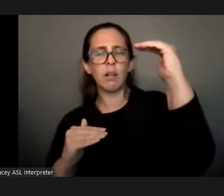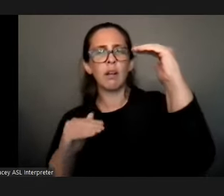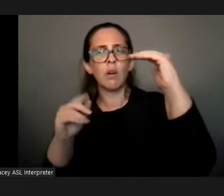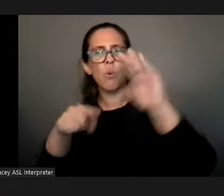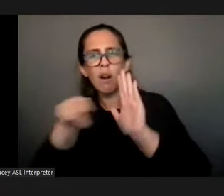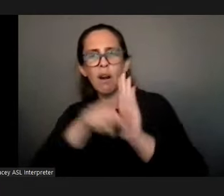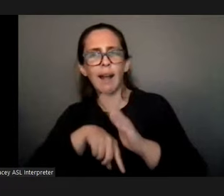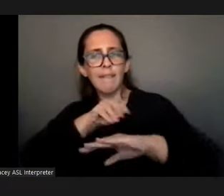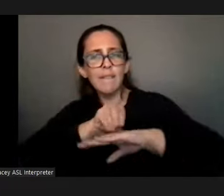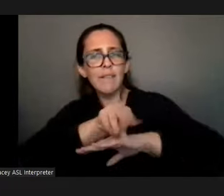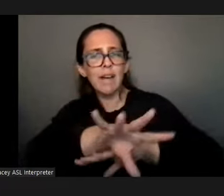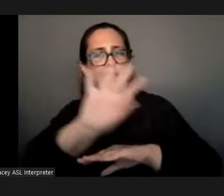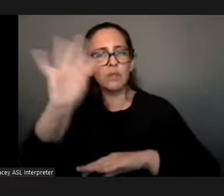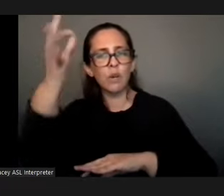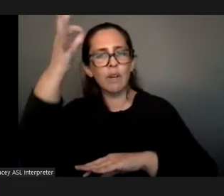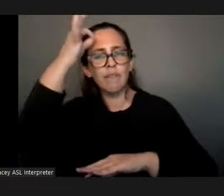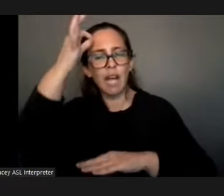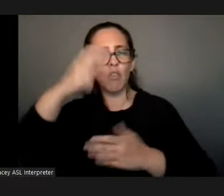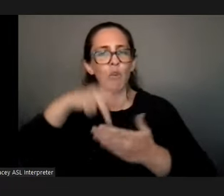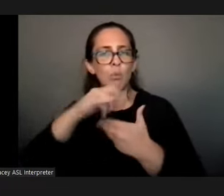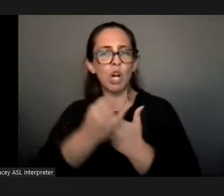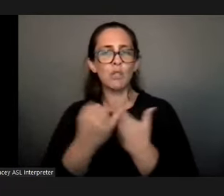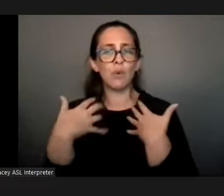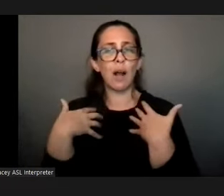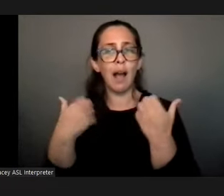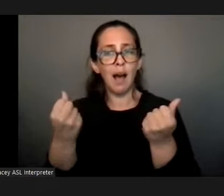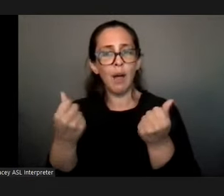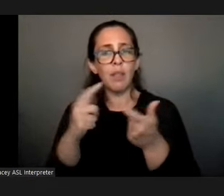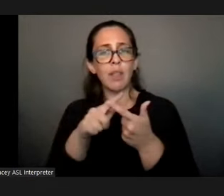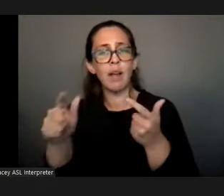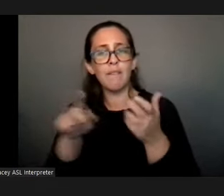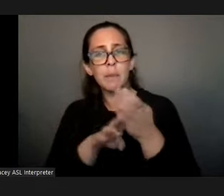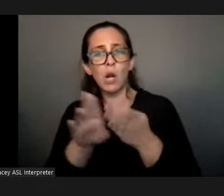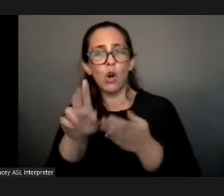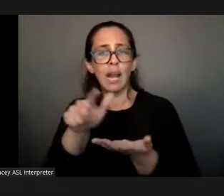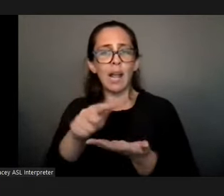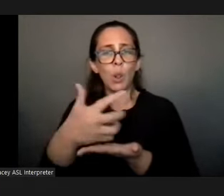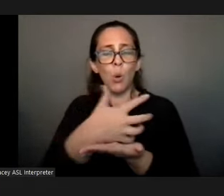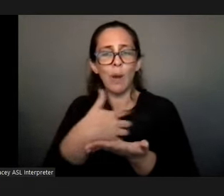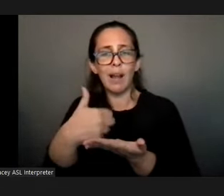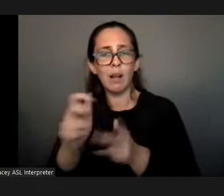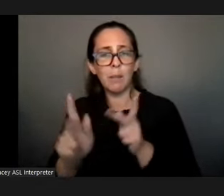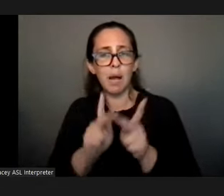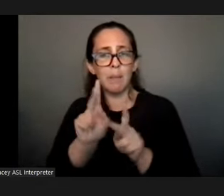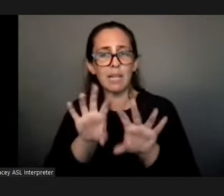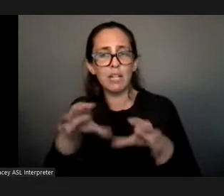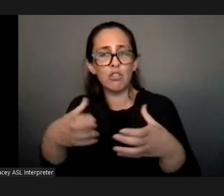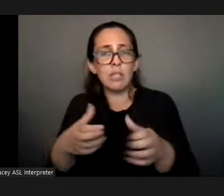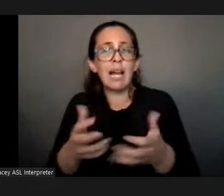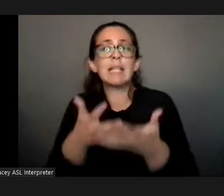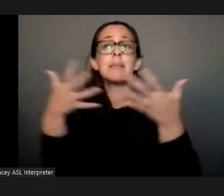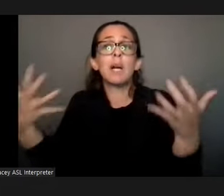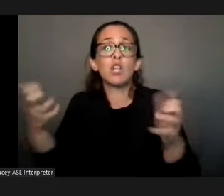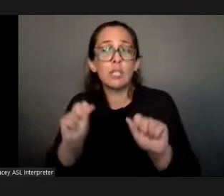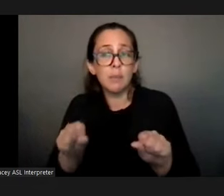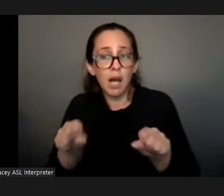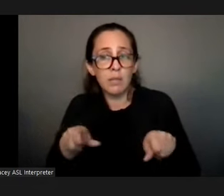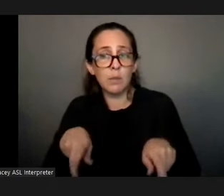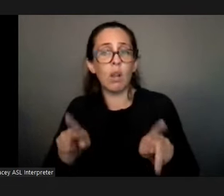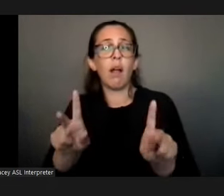federal projects on the health or environment of minority and low-income populations to the greatest extent practicable and permitted by law.